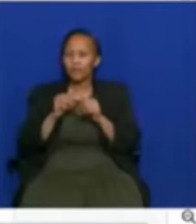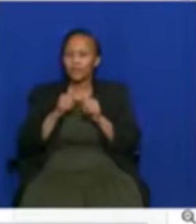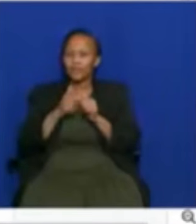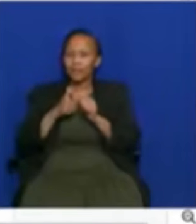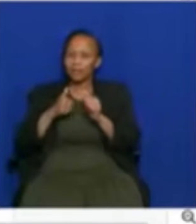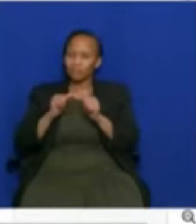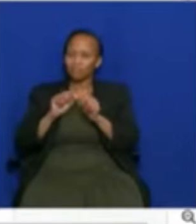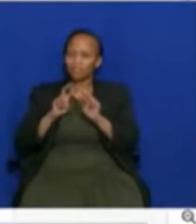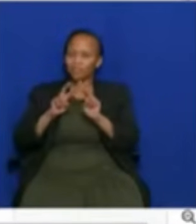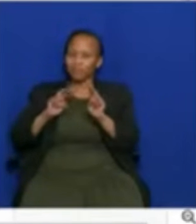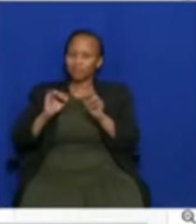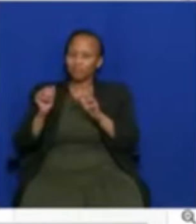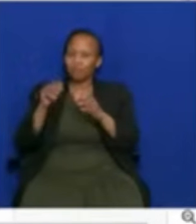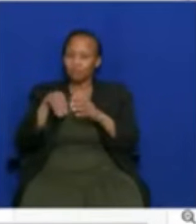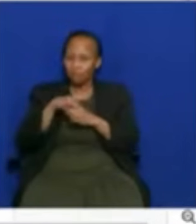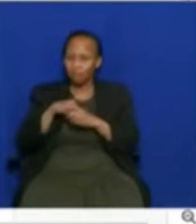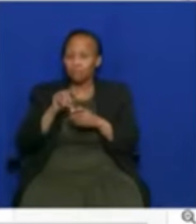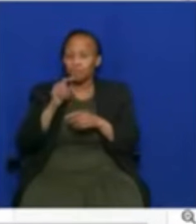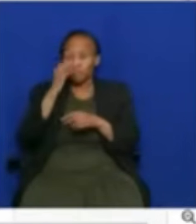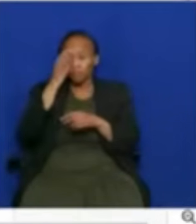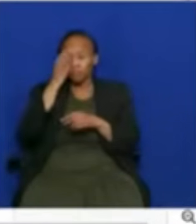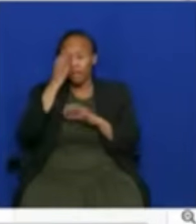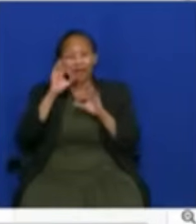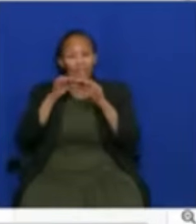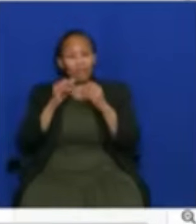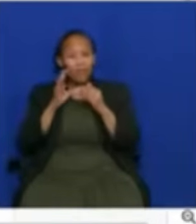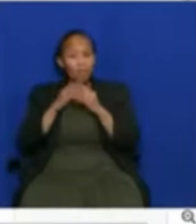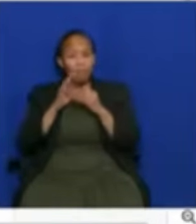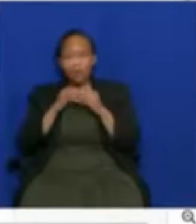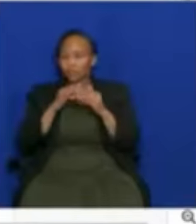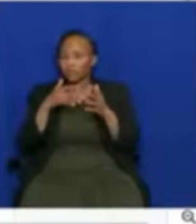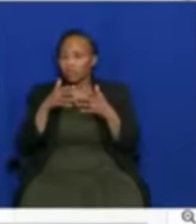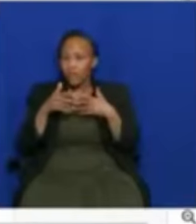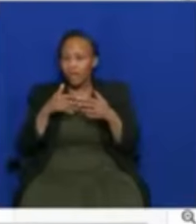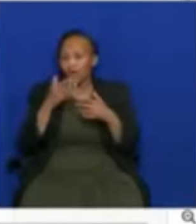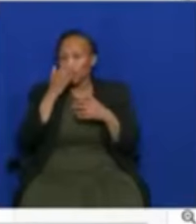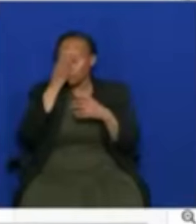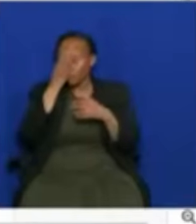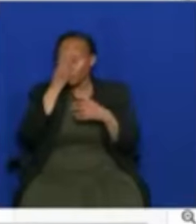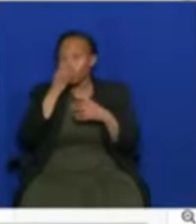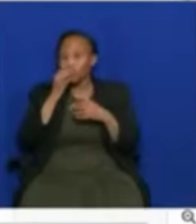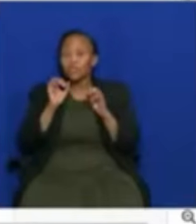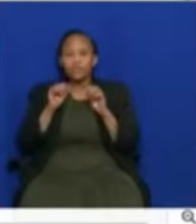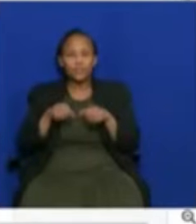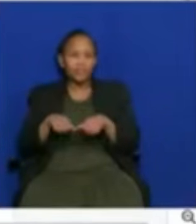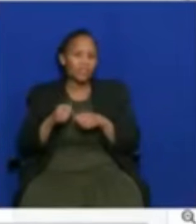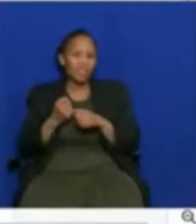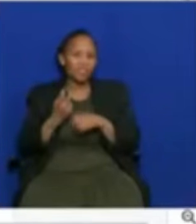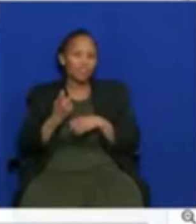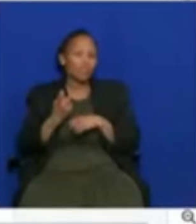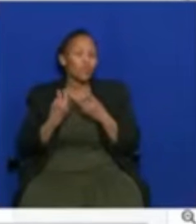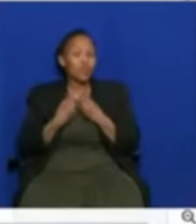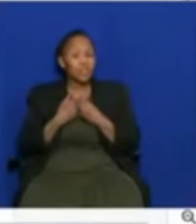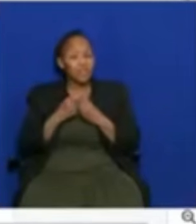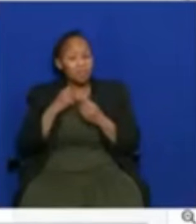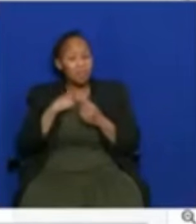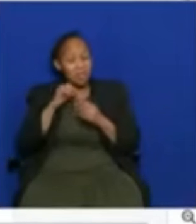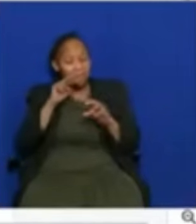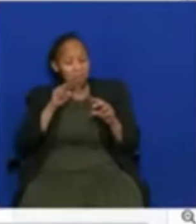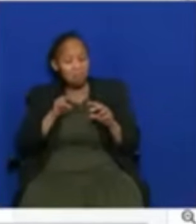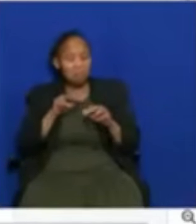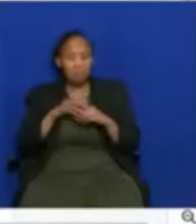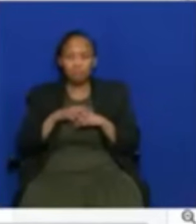with regards to family members and whatever, those are the two things that's there. So as things stood